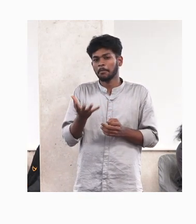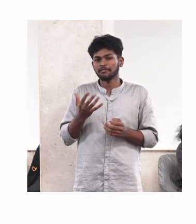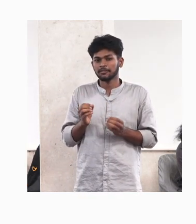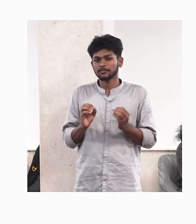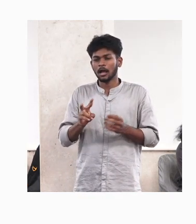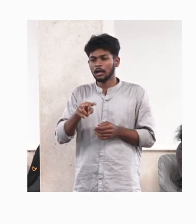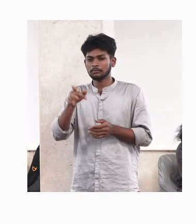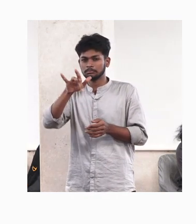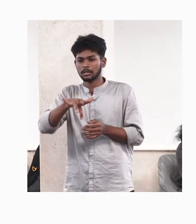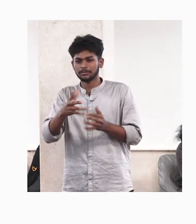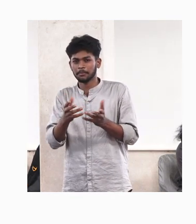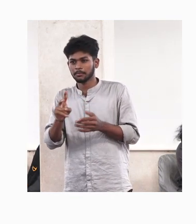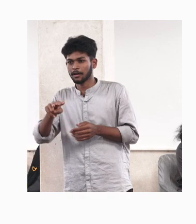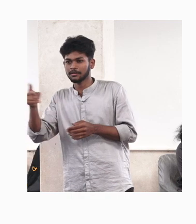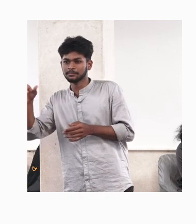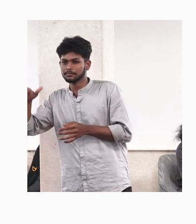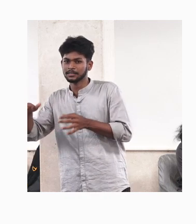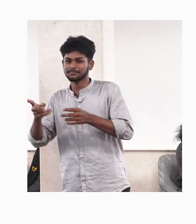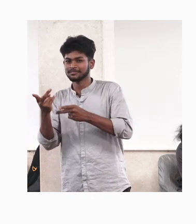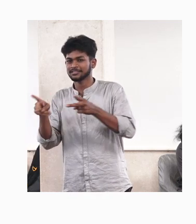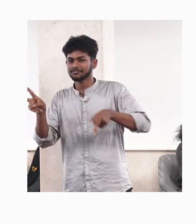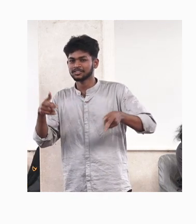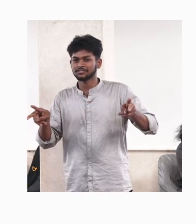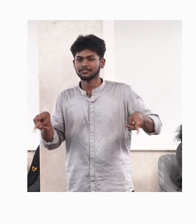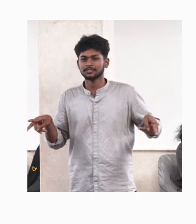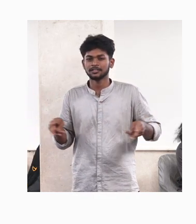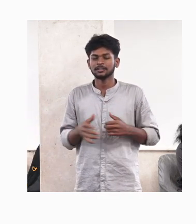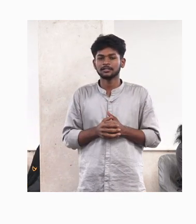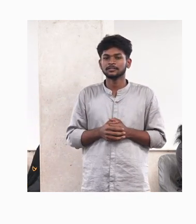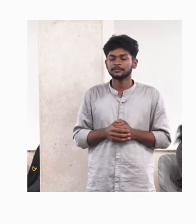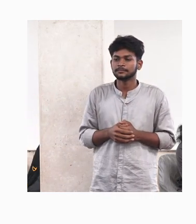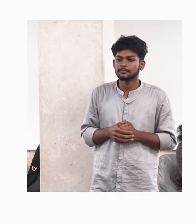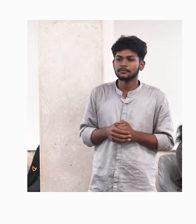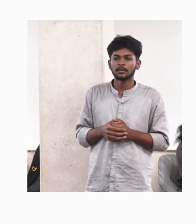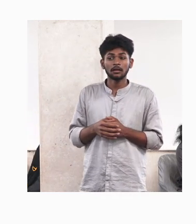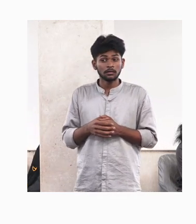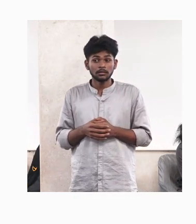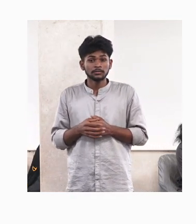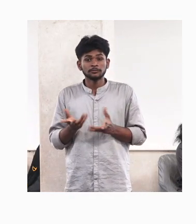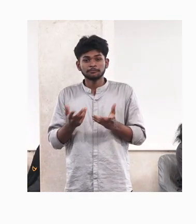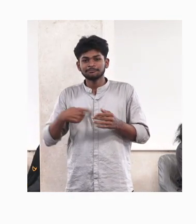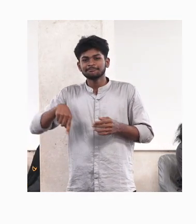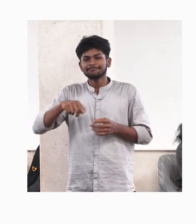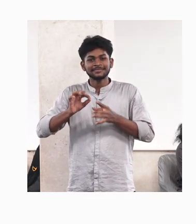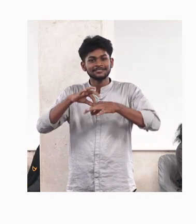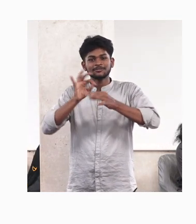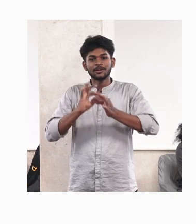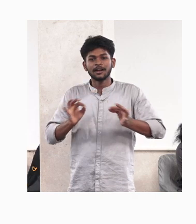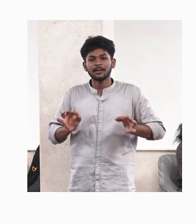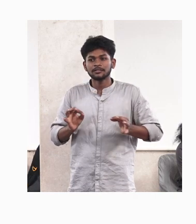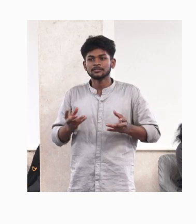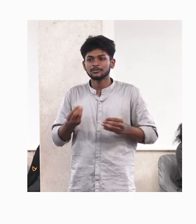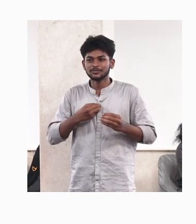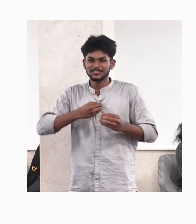Other place maybe is completely different. So being ready to tolerate